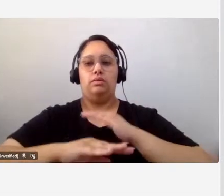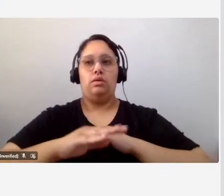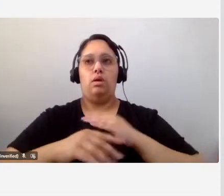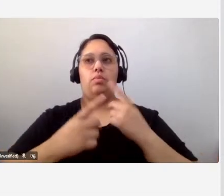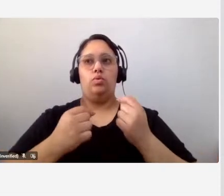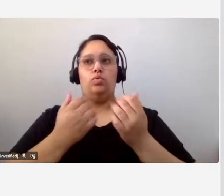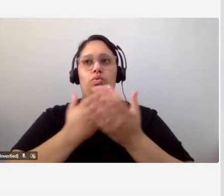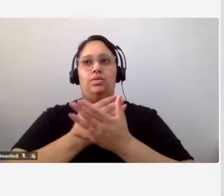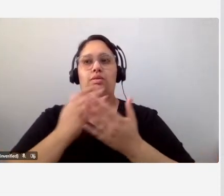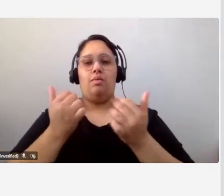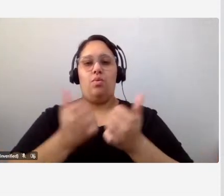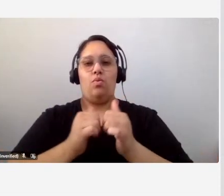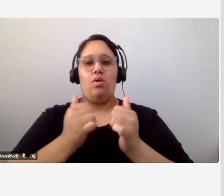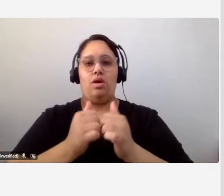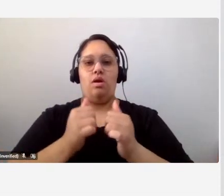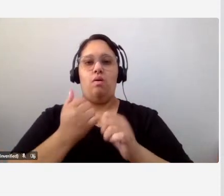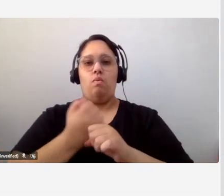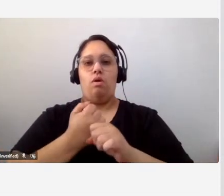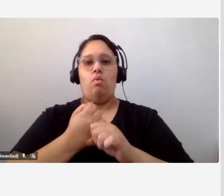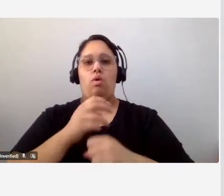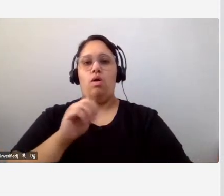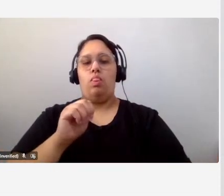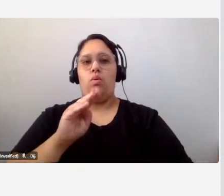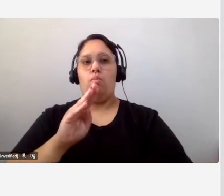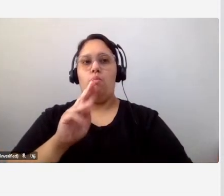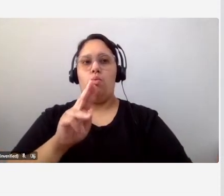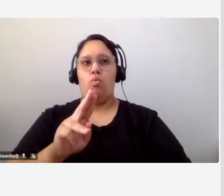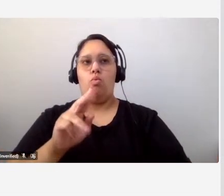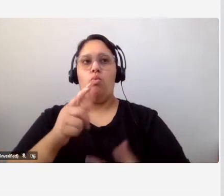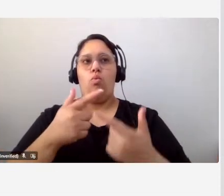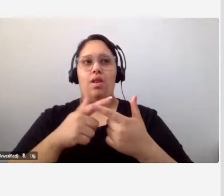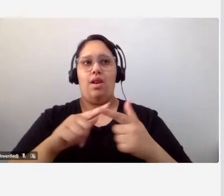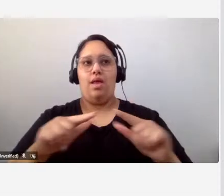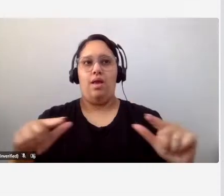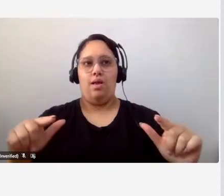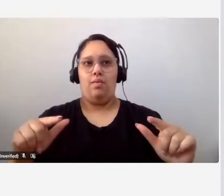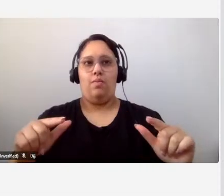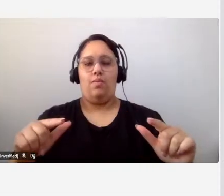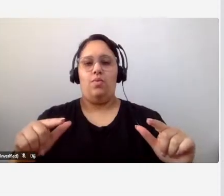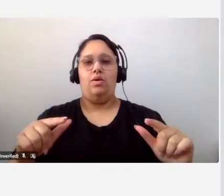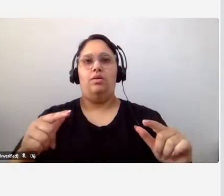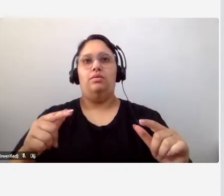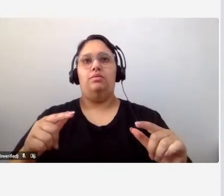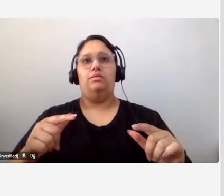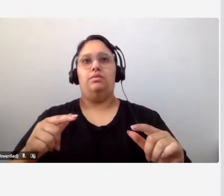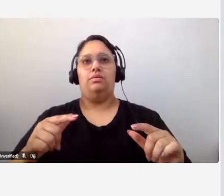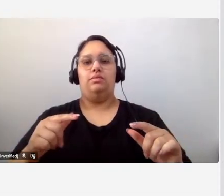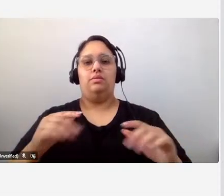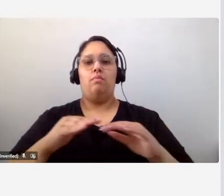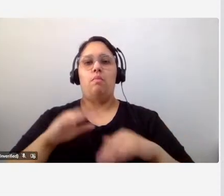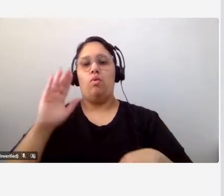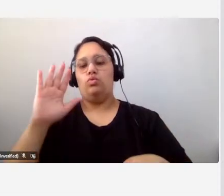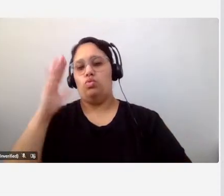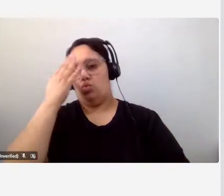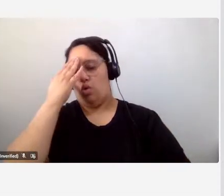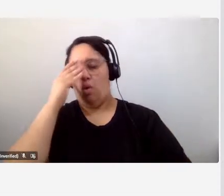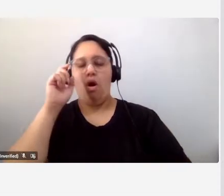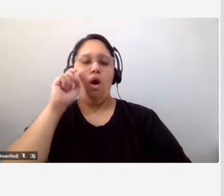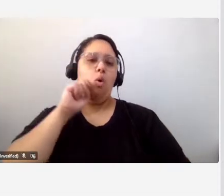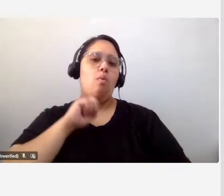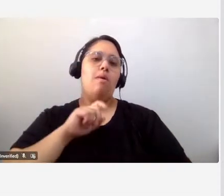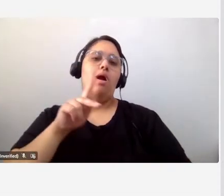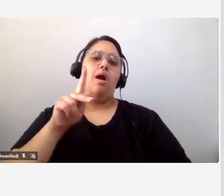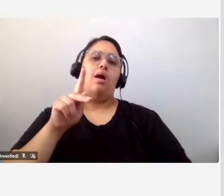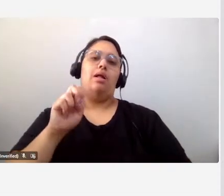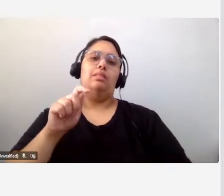work, particularly with the Ngu language, which most of us might know Oma Katrina, who's one